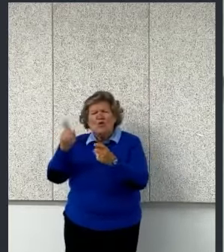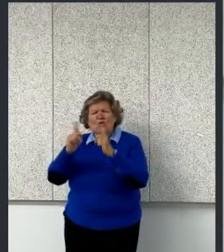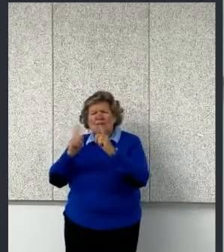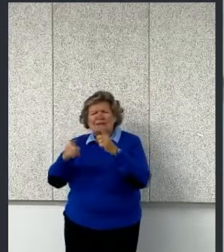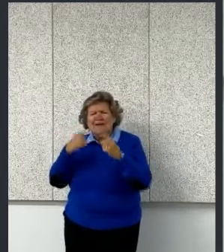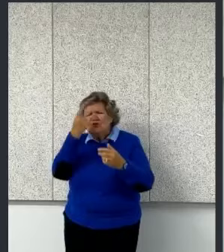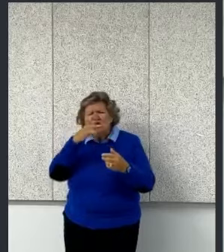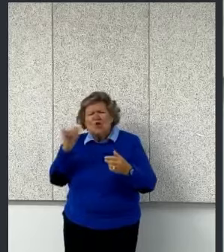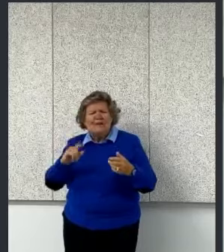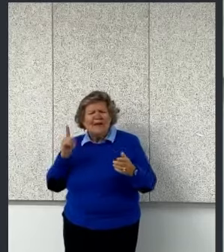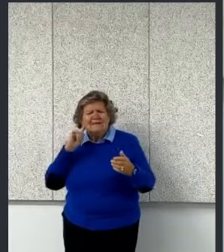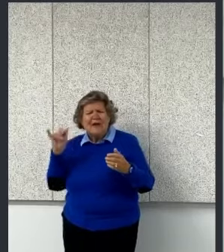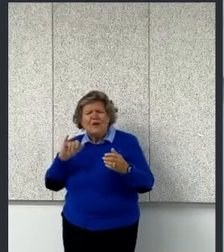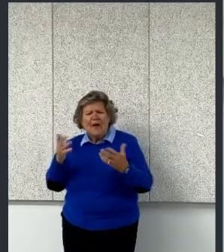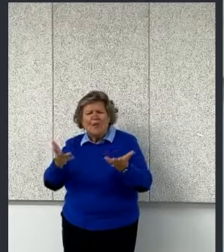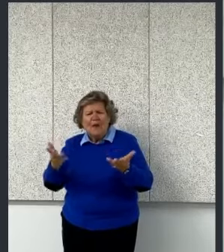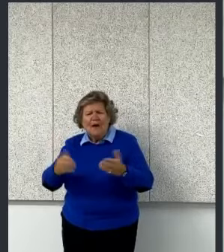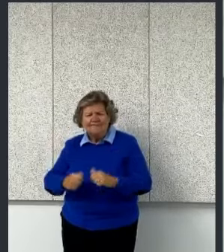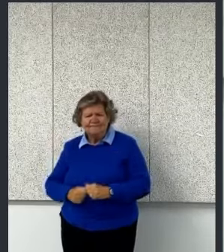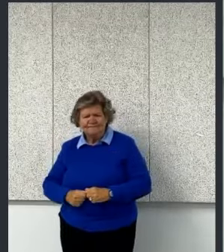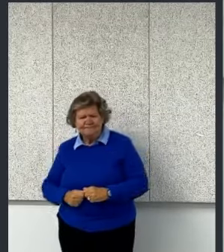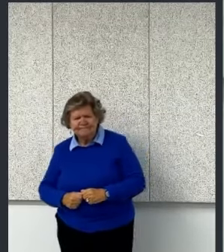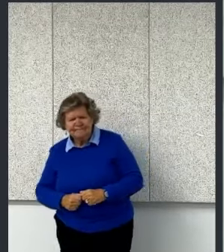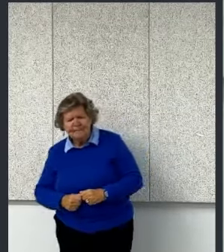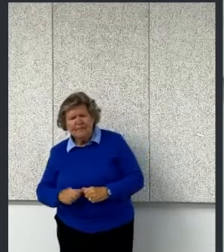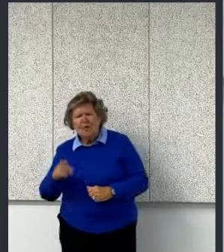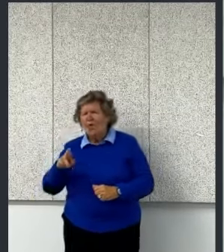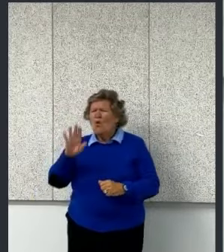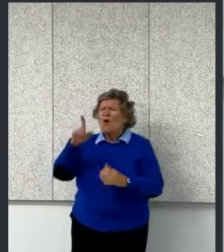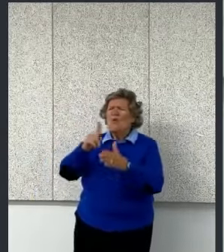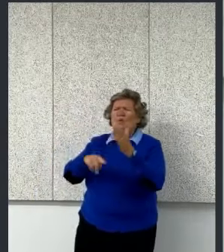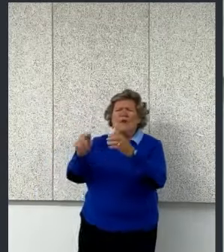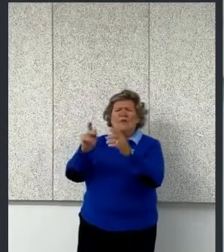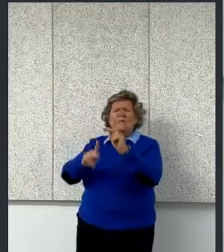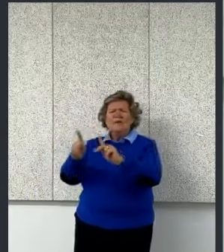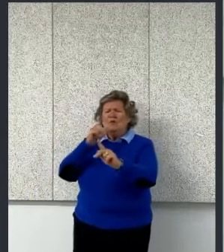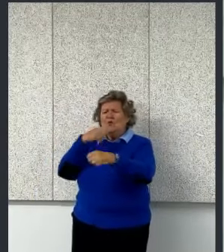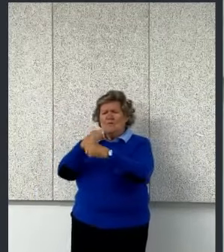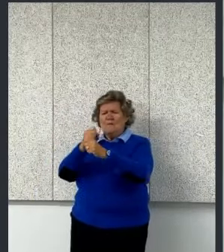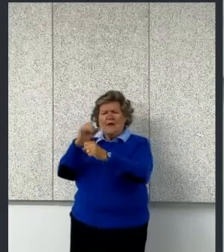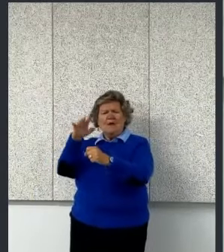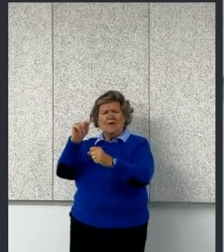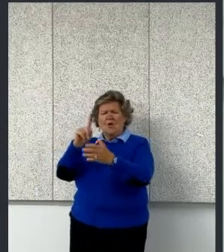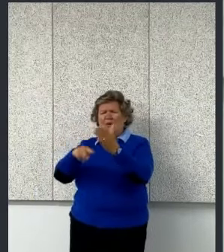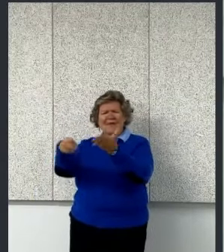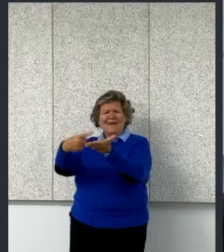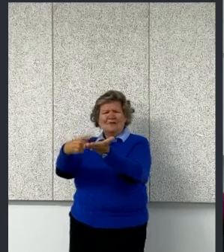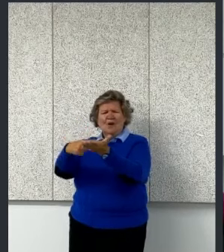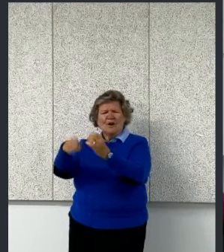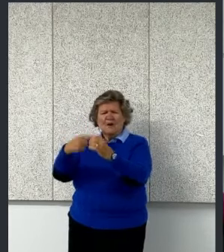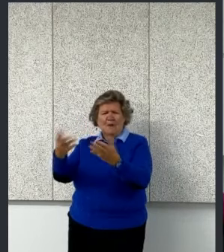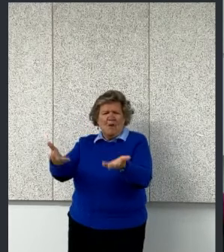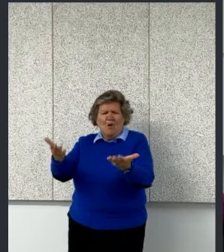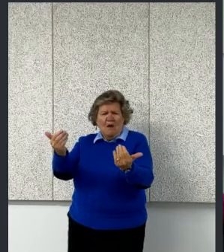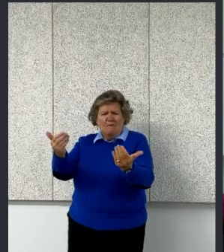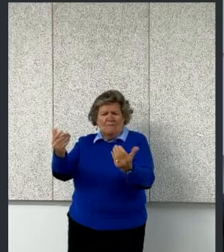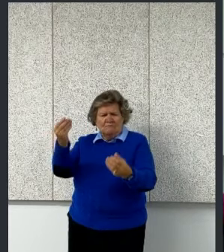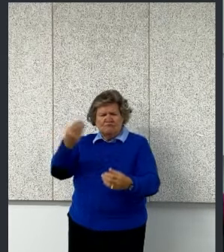from grantees and theater makers about like where that conversation is moving.